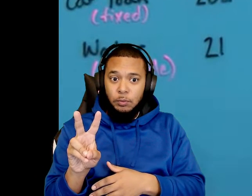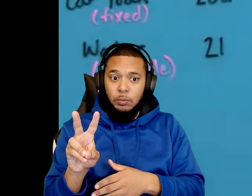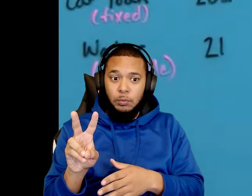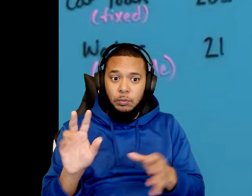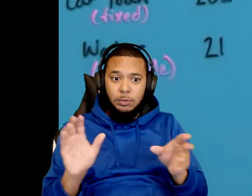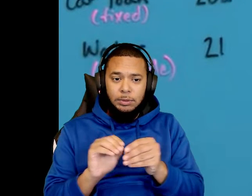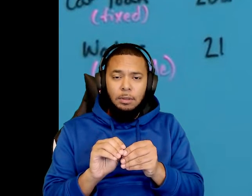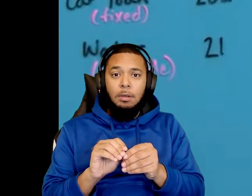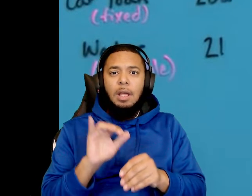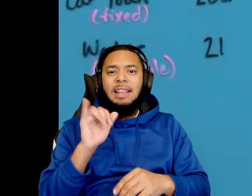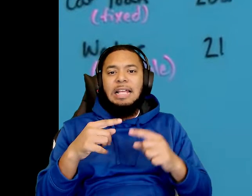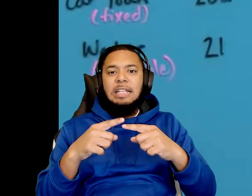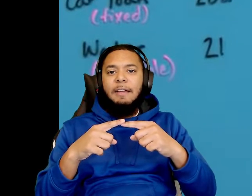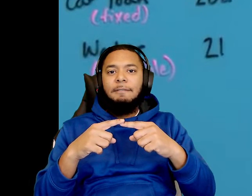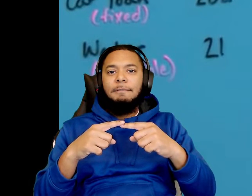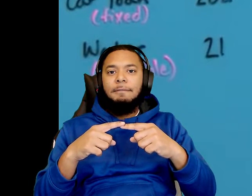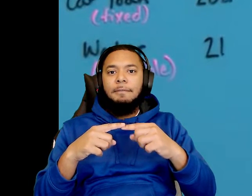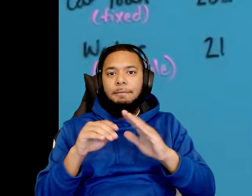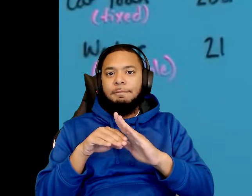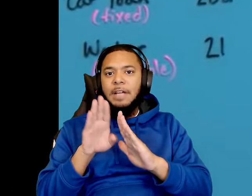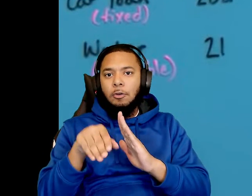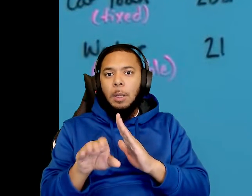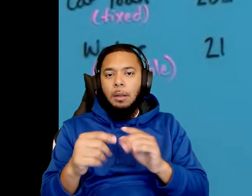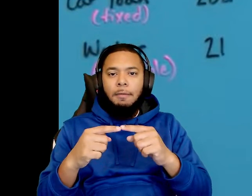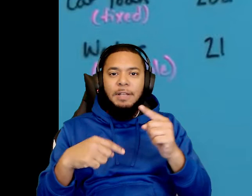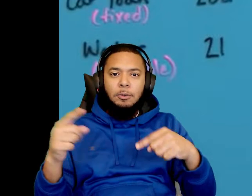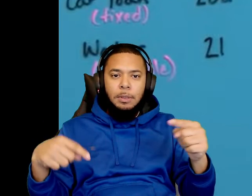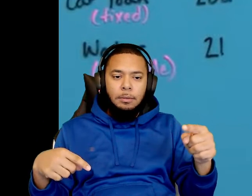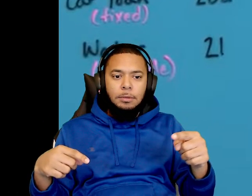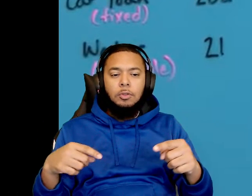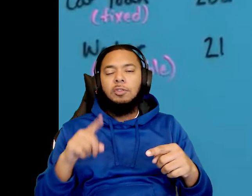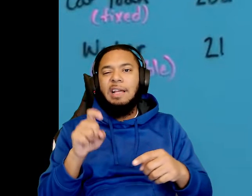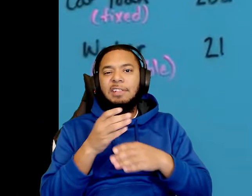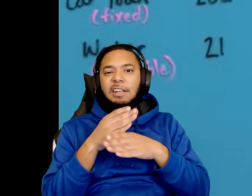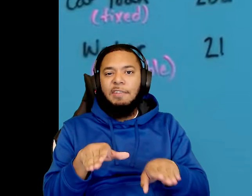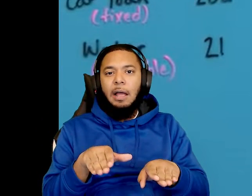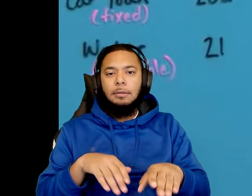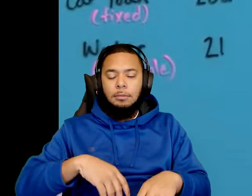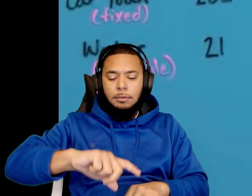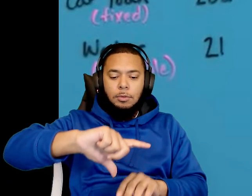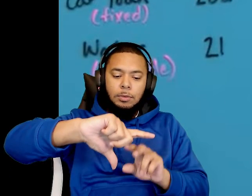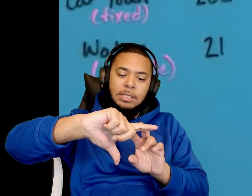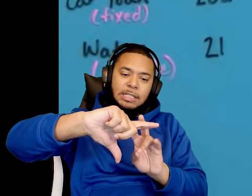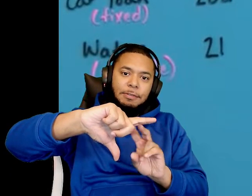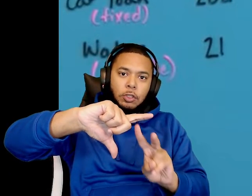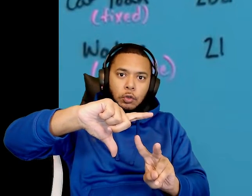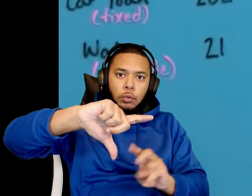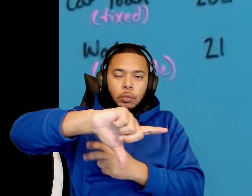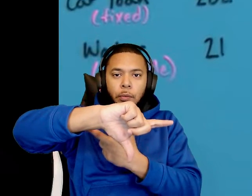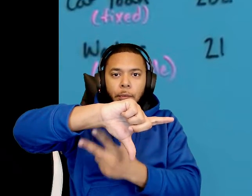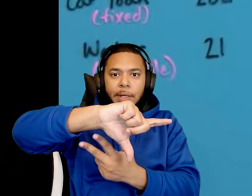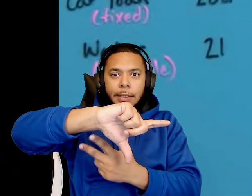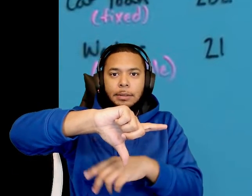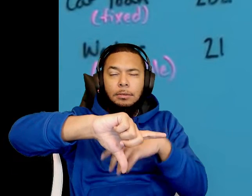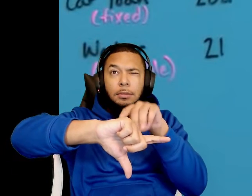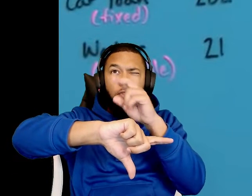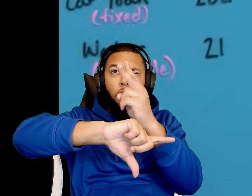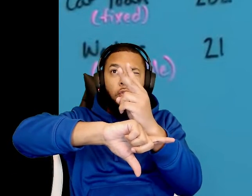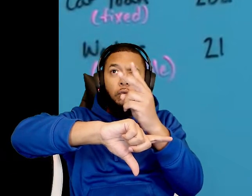was variable, so we need to divide by the 3 months. This goes in 2 times.